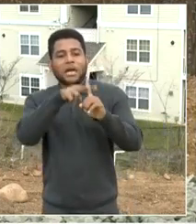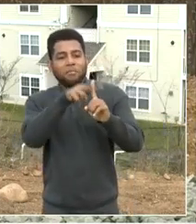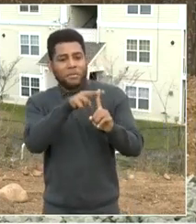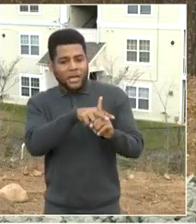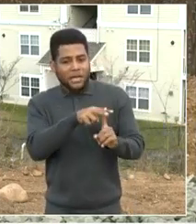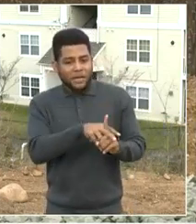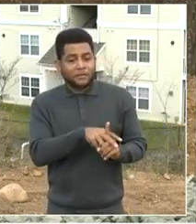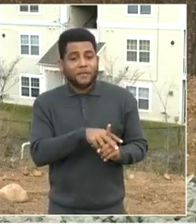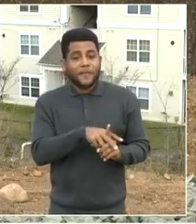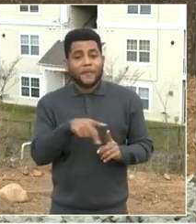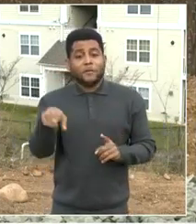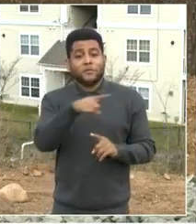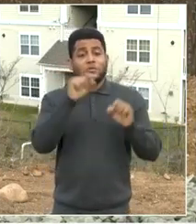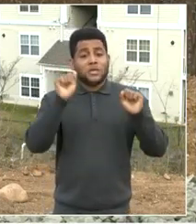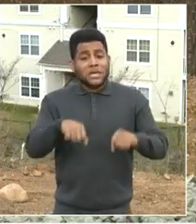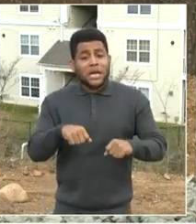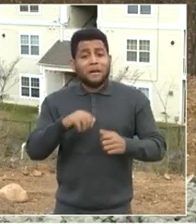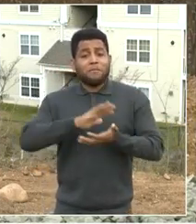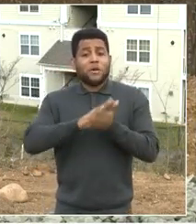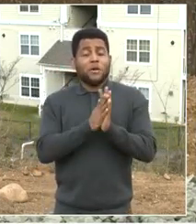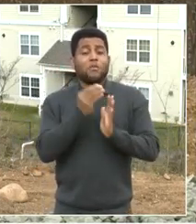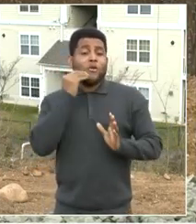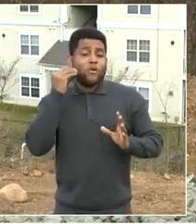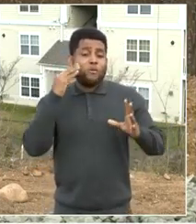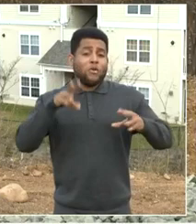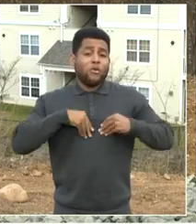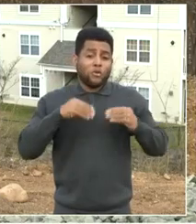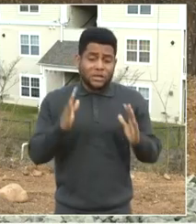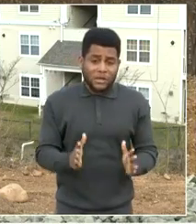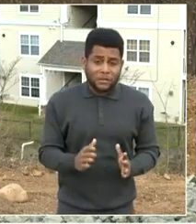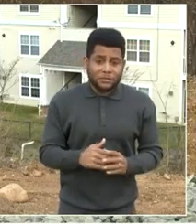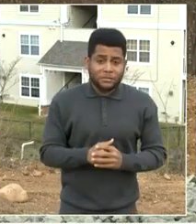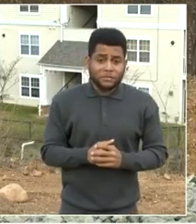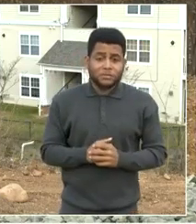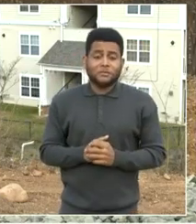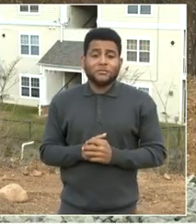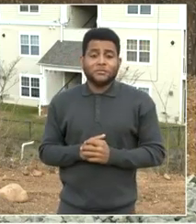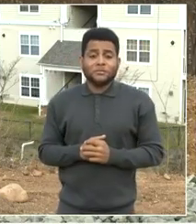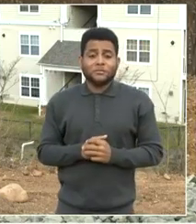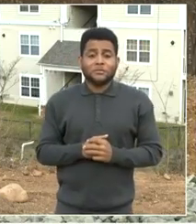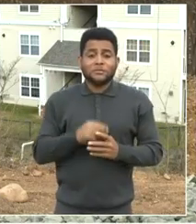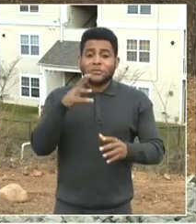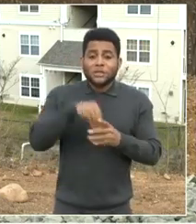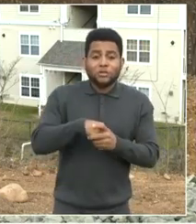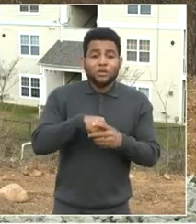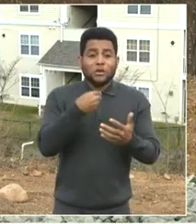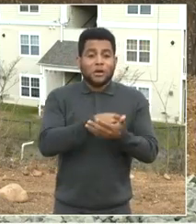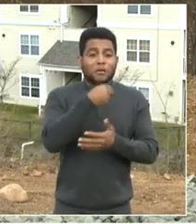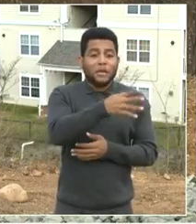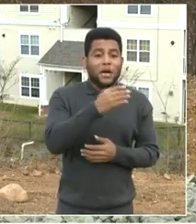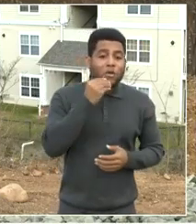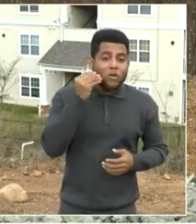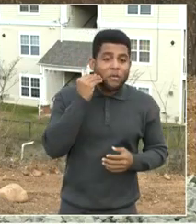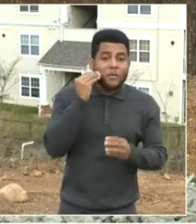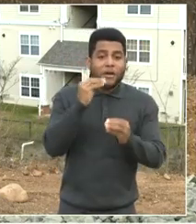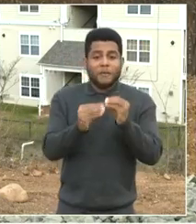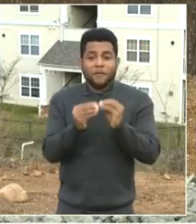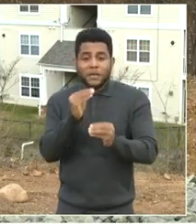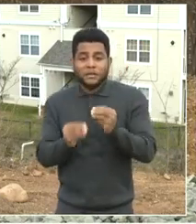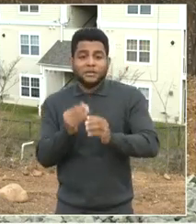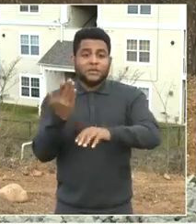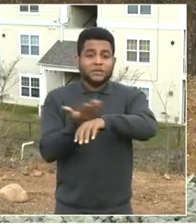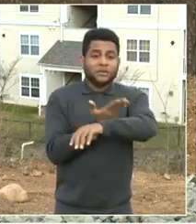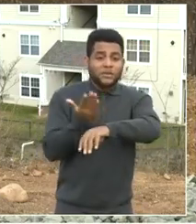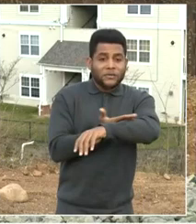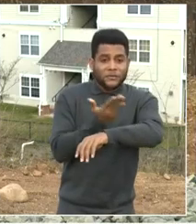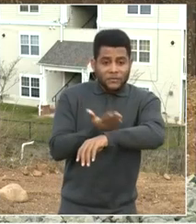and future homeowners to more than 50 resources, including buying a home, making repairs and improvements, and saving money on property taxes, and getting help paying